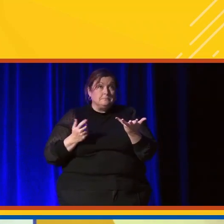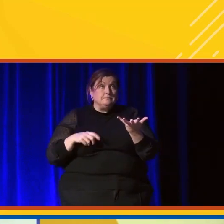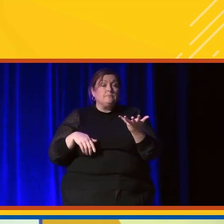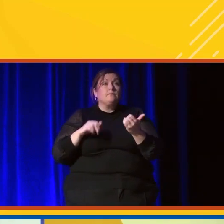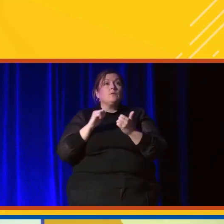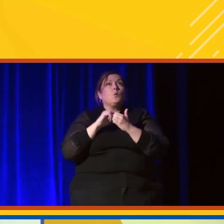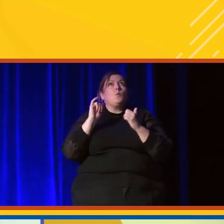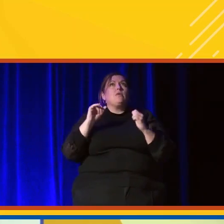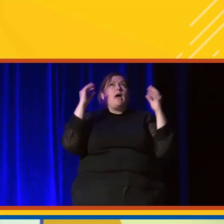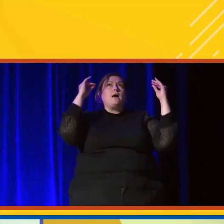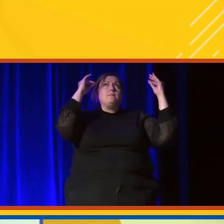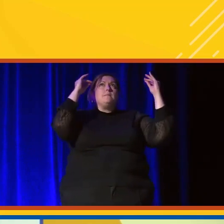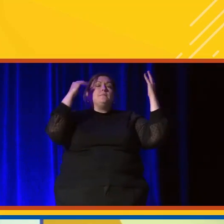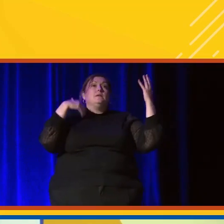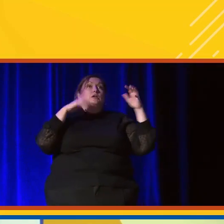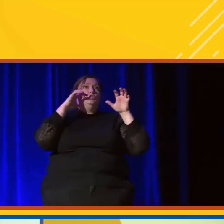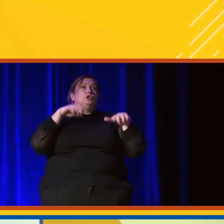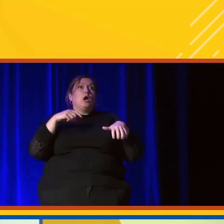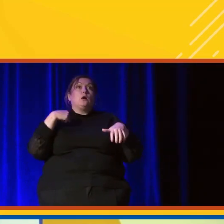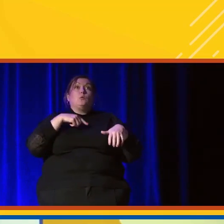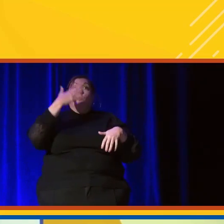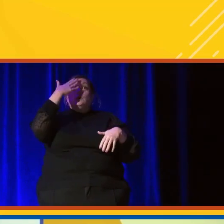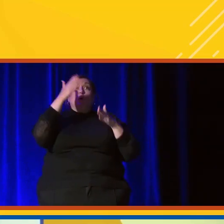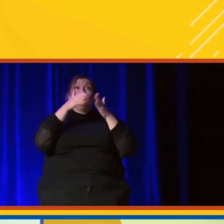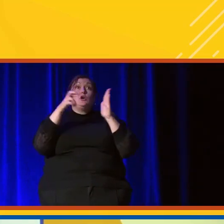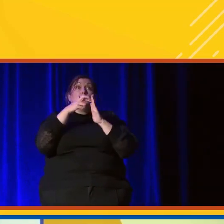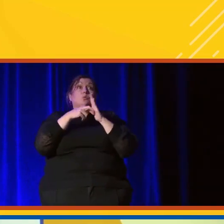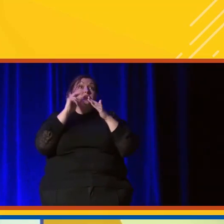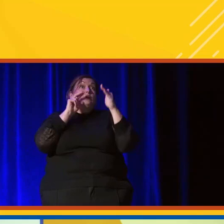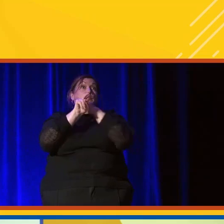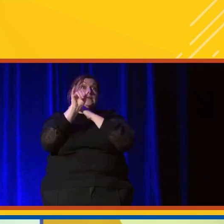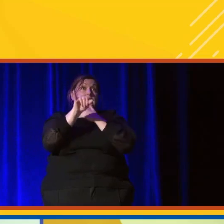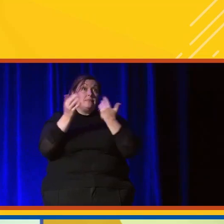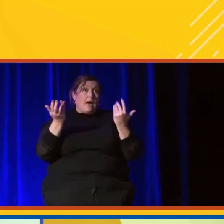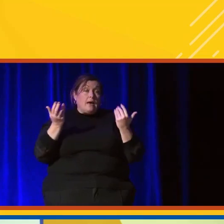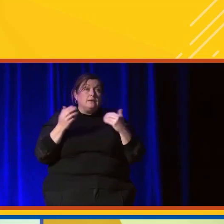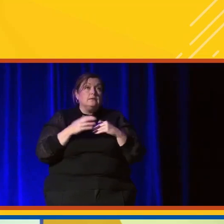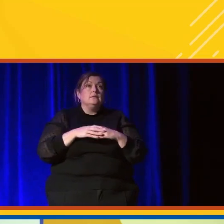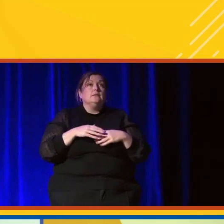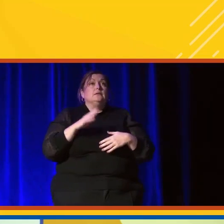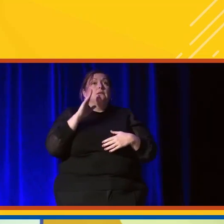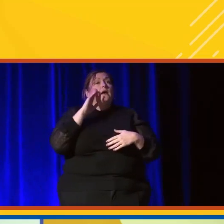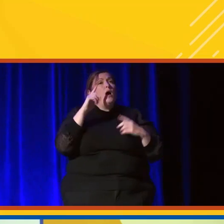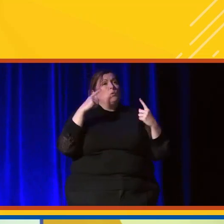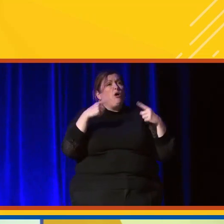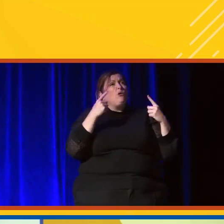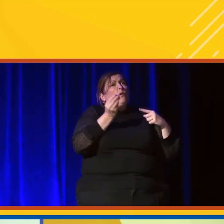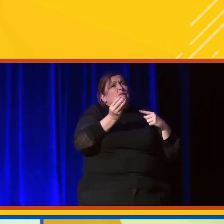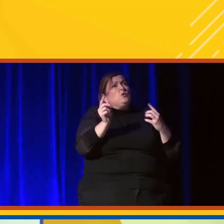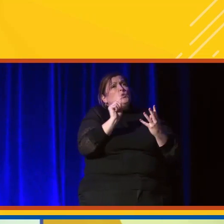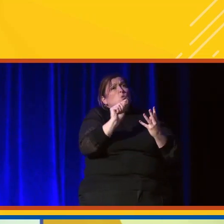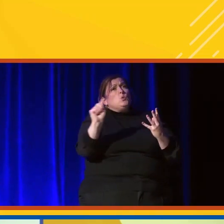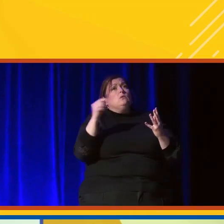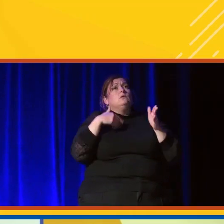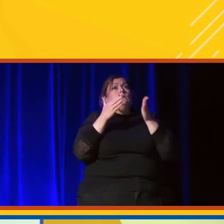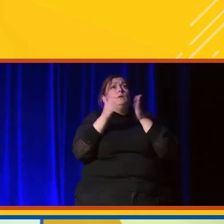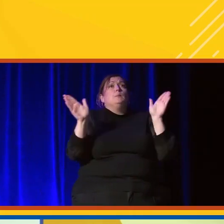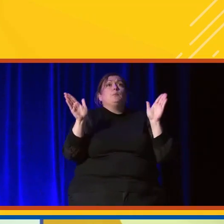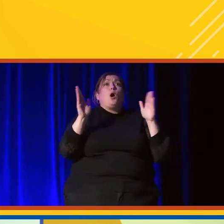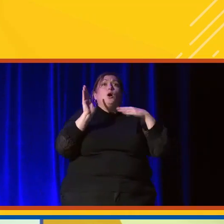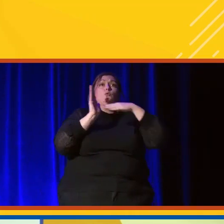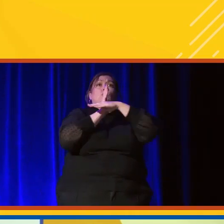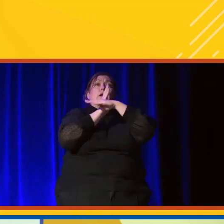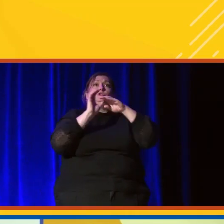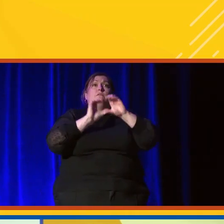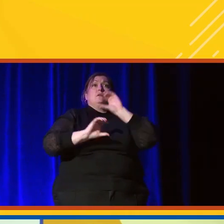with that in mind, it's kind of a shock that we don't know general rules for predicting it. I would argue that there are few, if any, broad-ranging chemical design